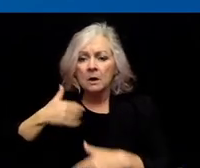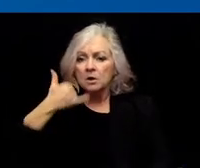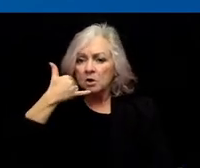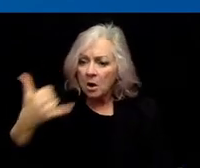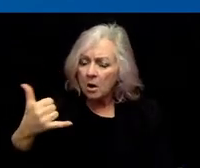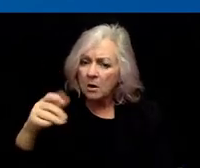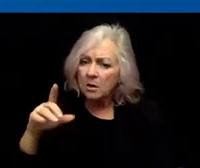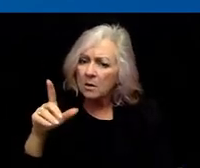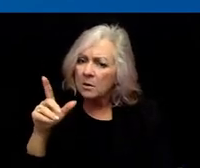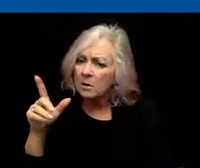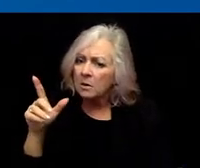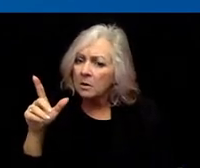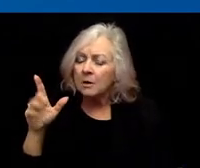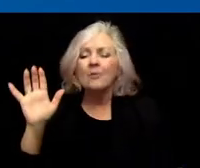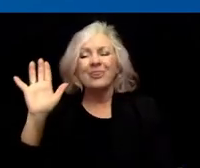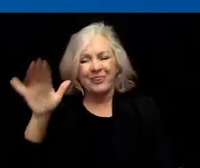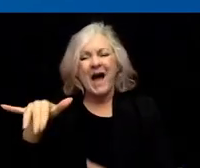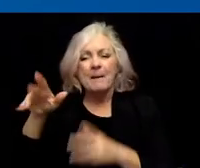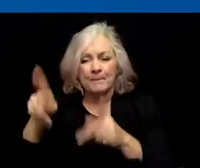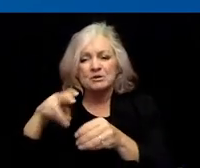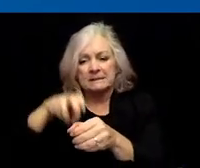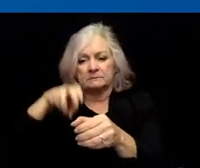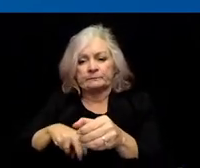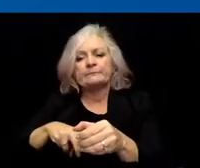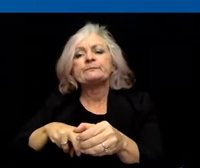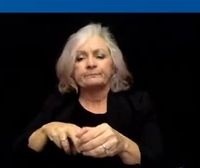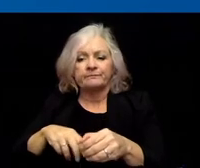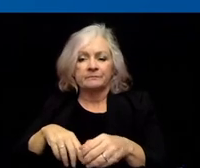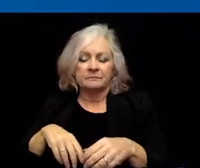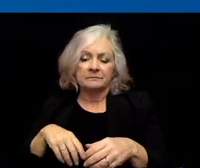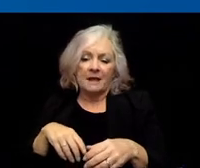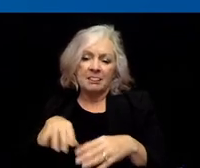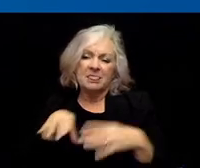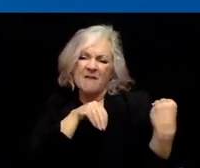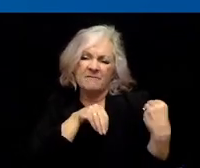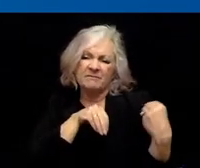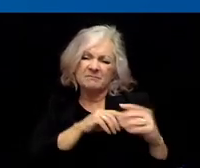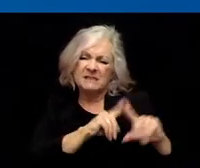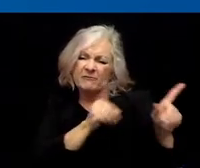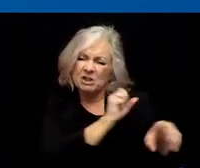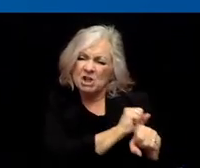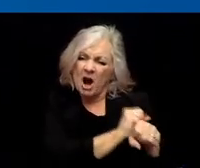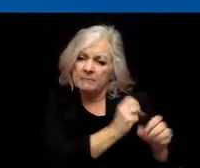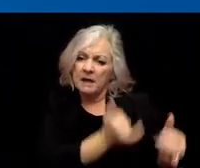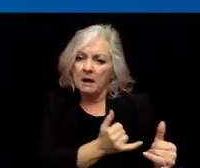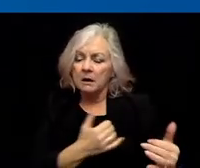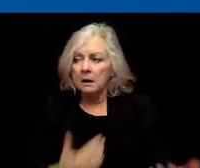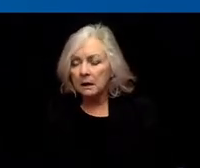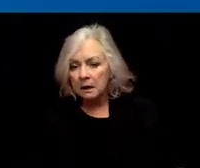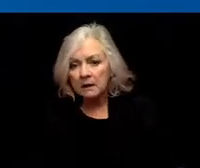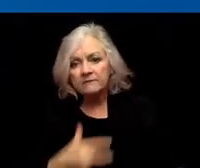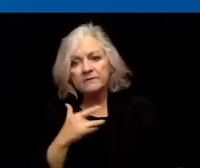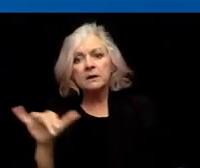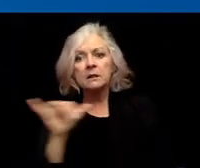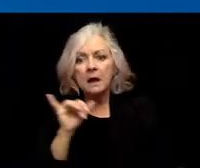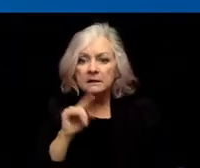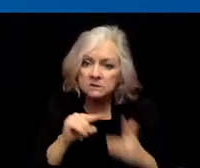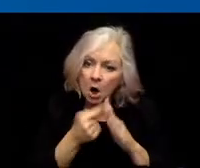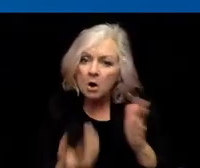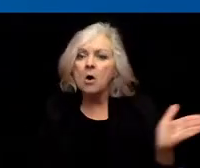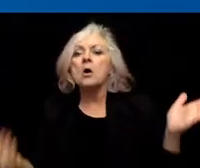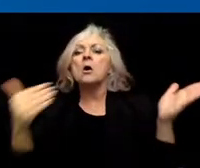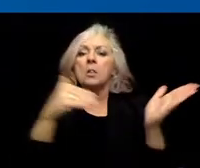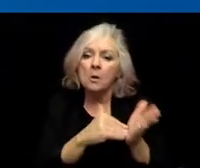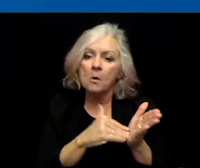gone to another opportunity. Yeah, yeah. And so you're starting over again. So you feel a bit like Sisyphus rolling up that rock. Especially during